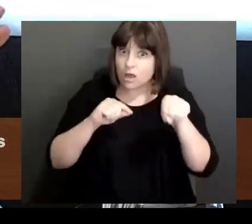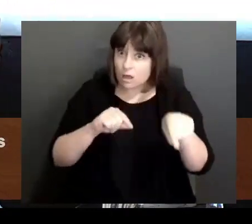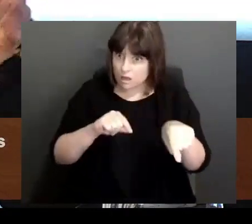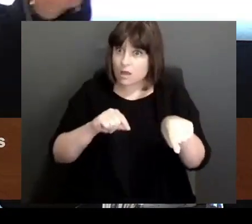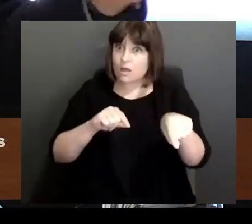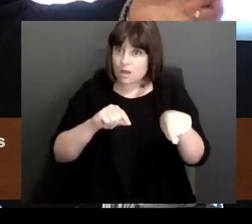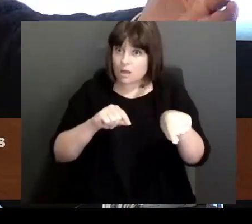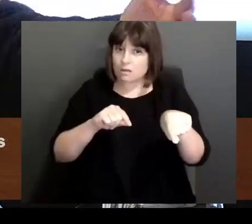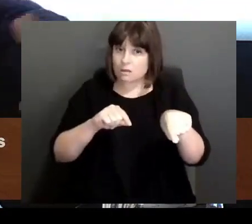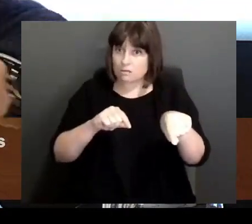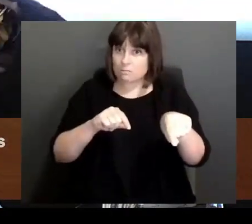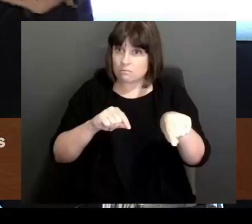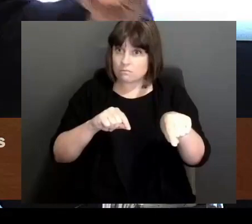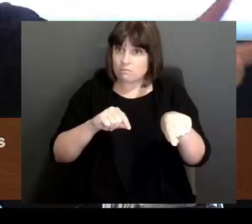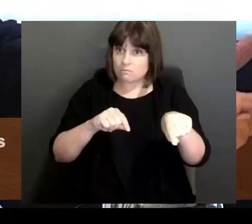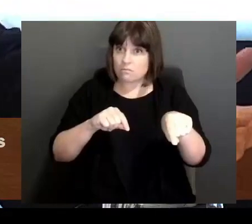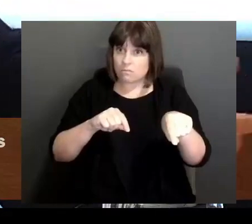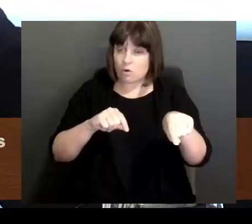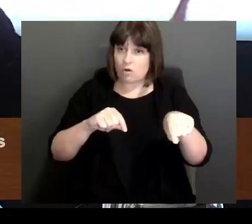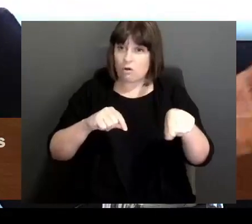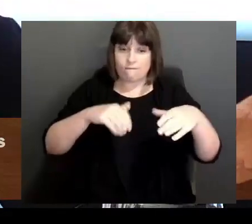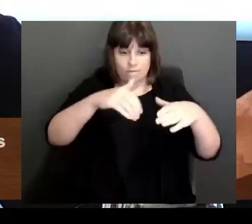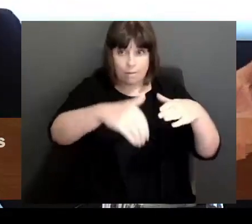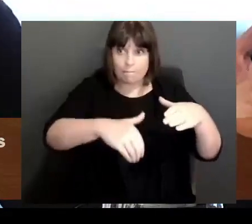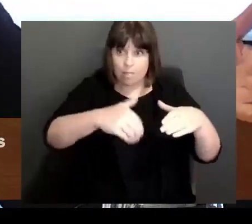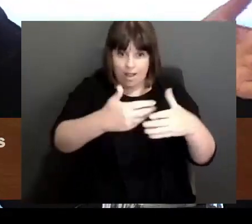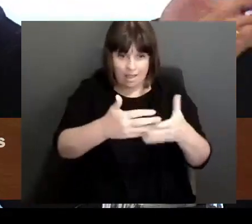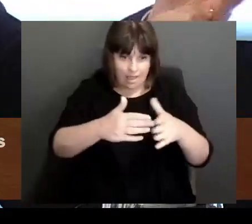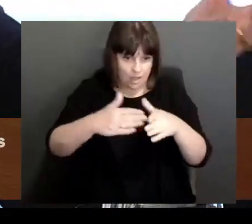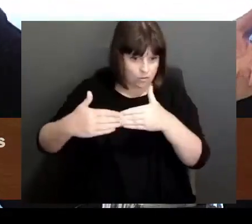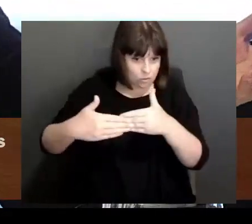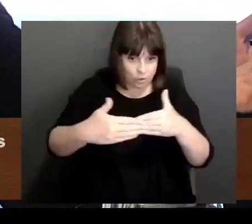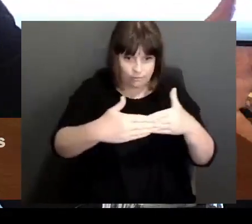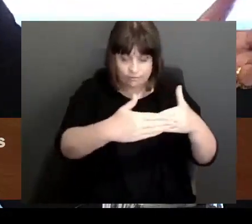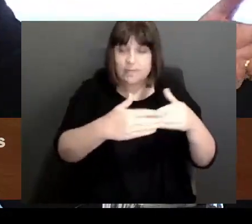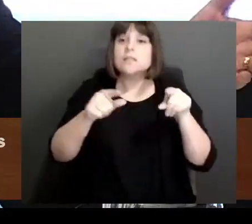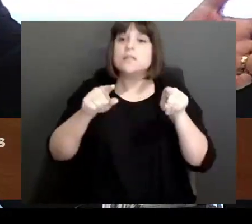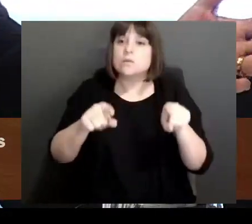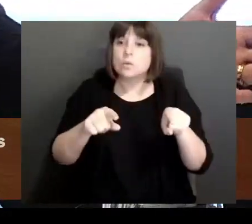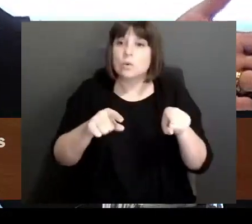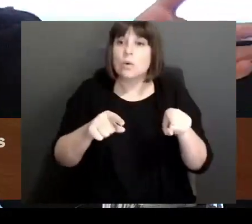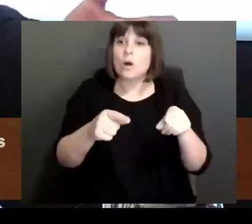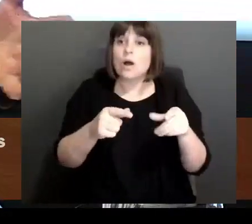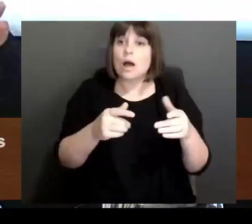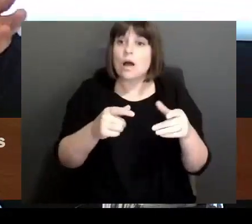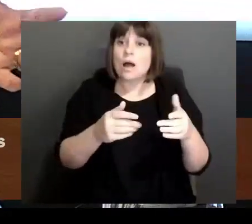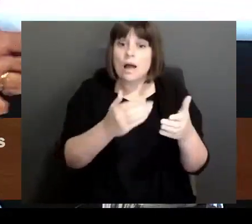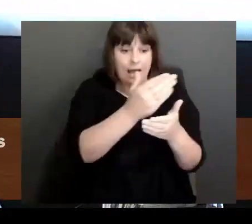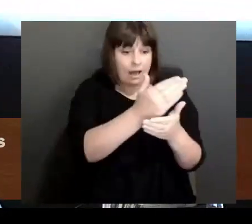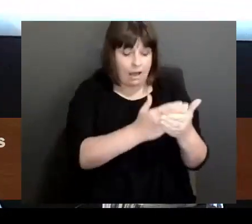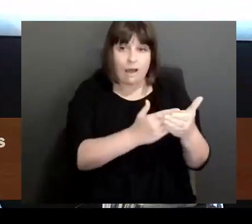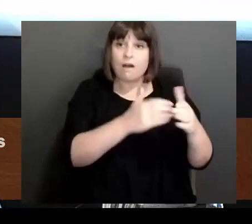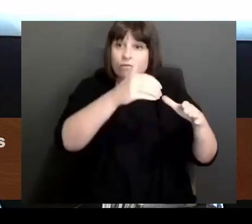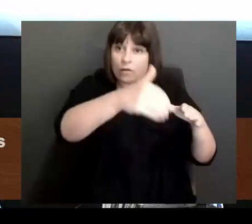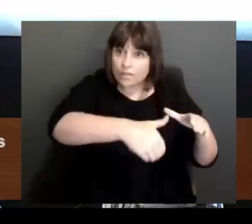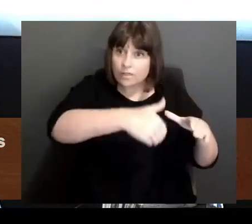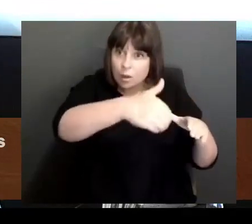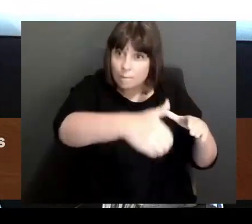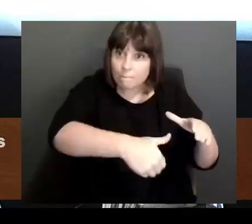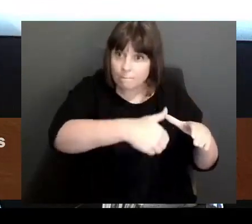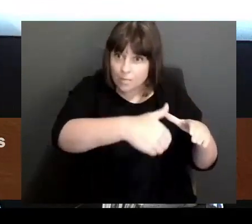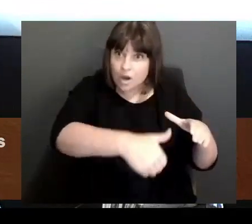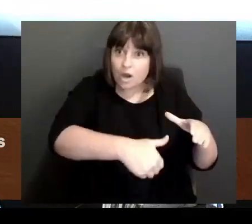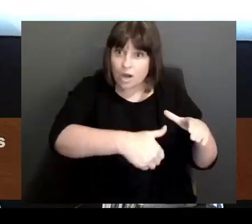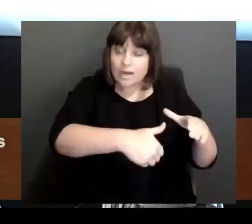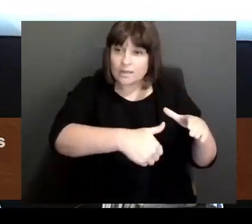operating mine continues. So as a part of a mine is extracted, and then moves to extraction